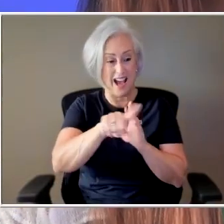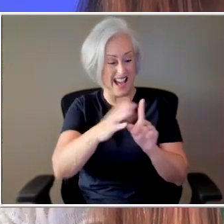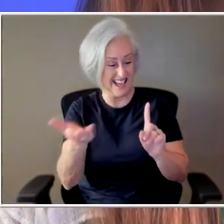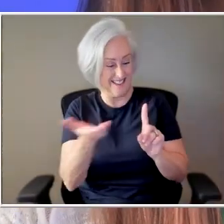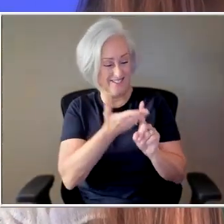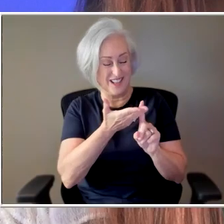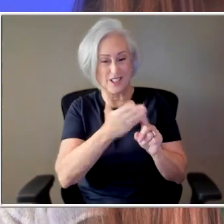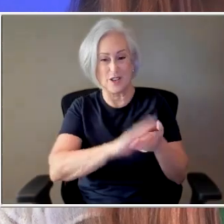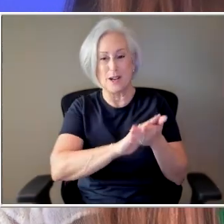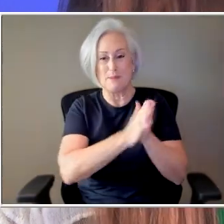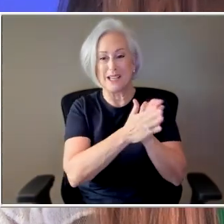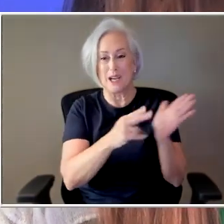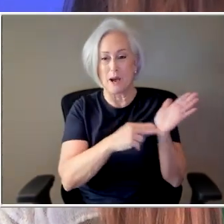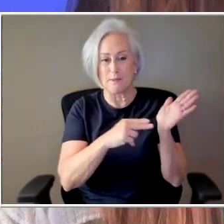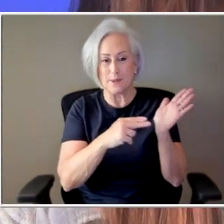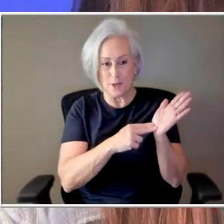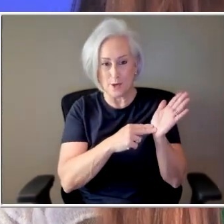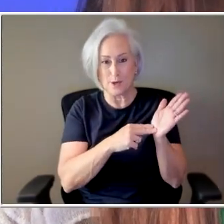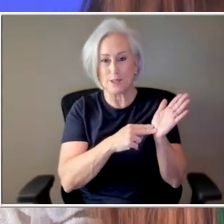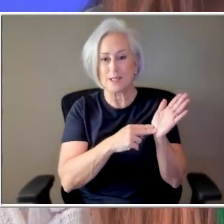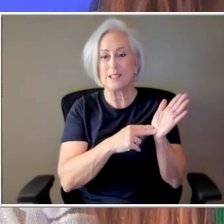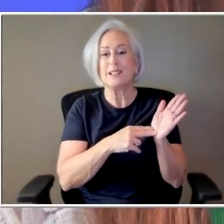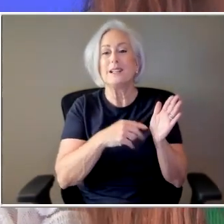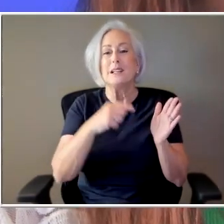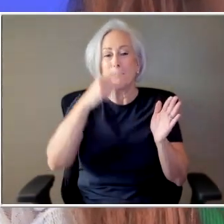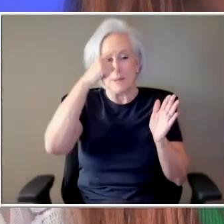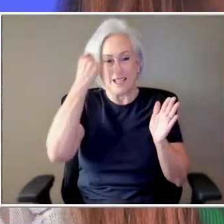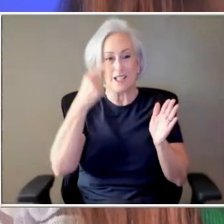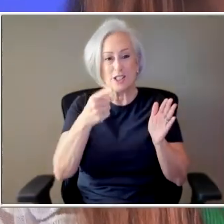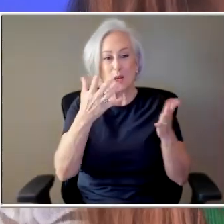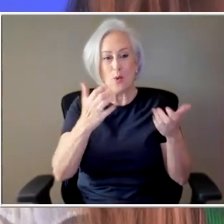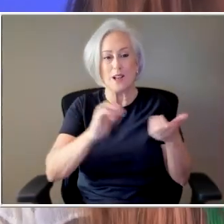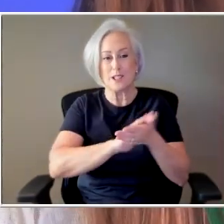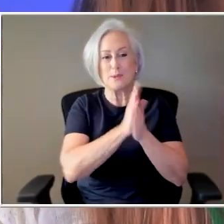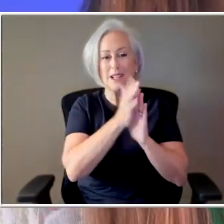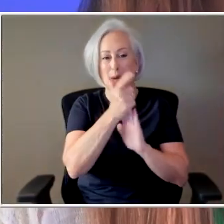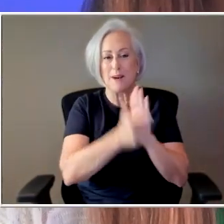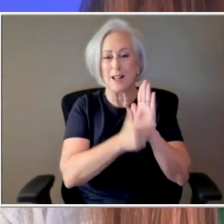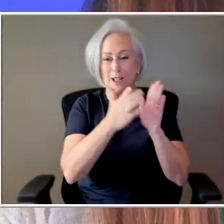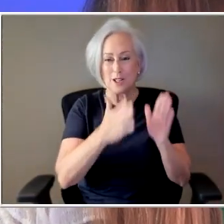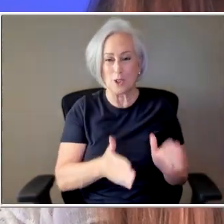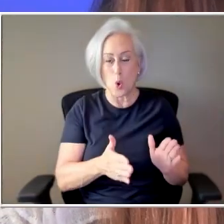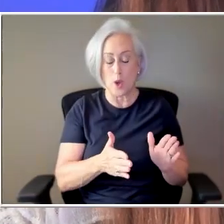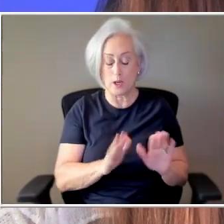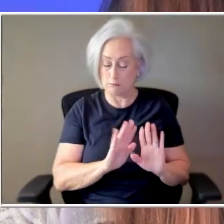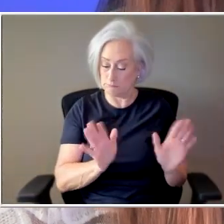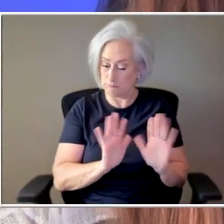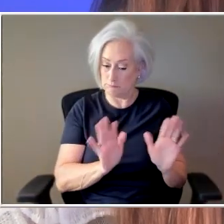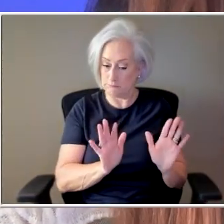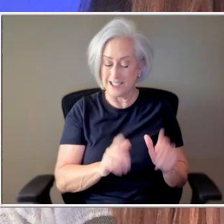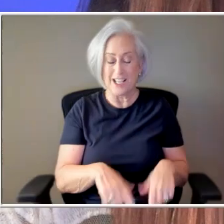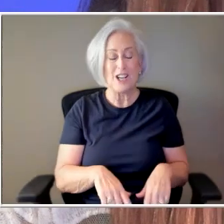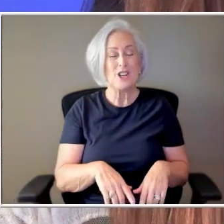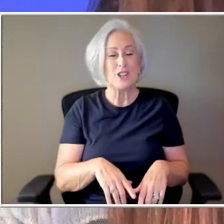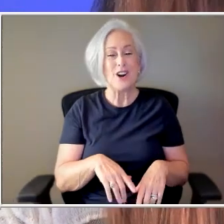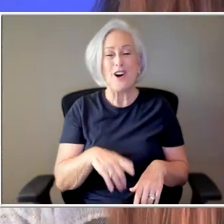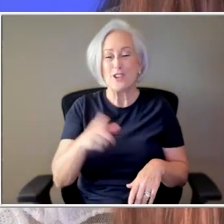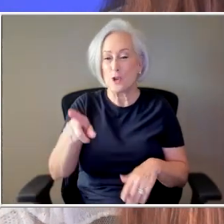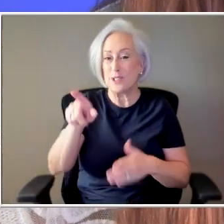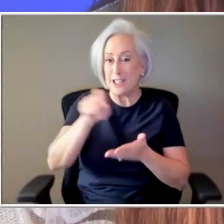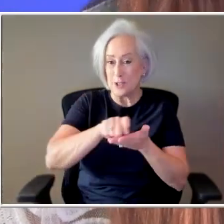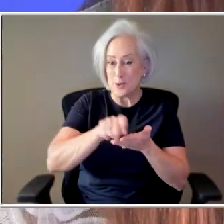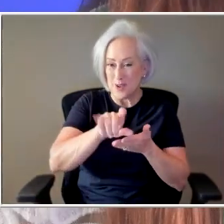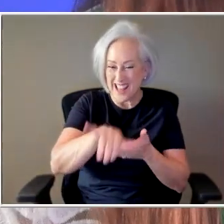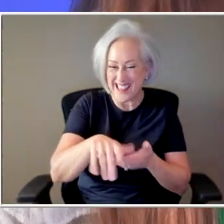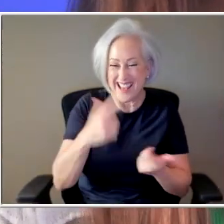She was headed down a pathway of becoming an attorney, for goodness sakes. Thank God. Oh, my God. Exactly. Okay. So You got her right back on track. We saved her life, You too. did